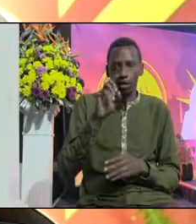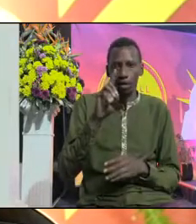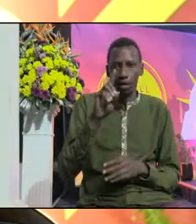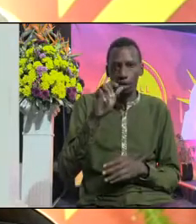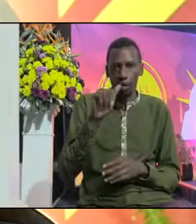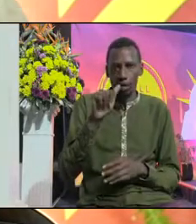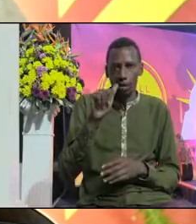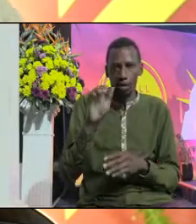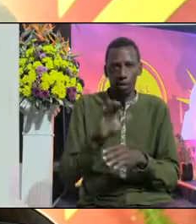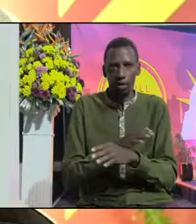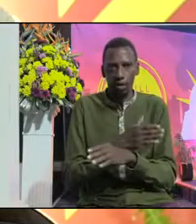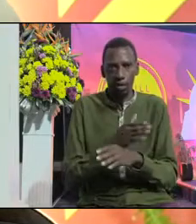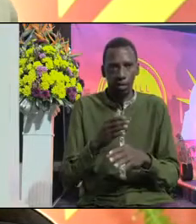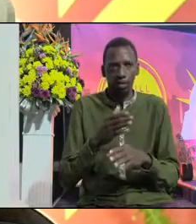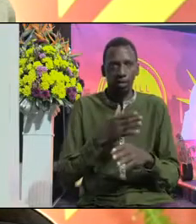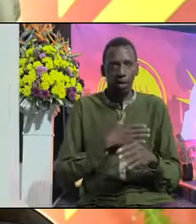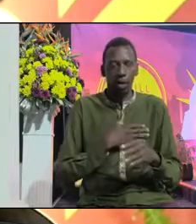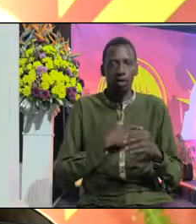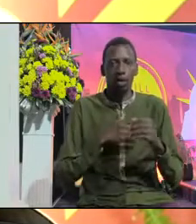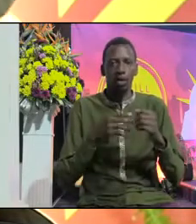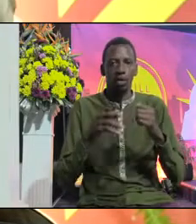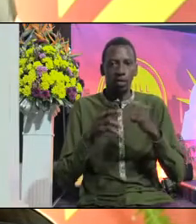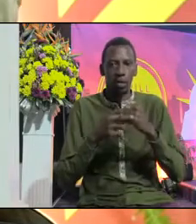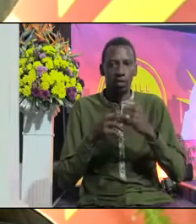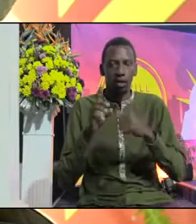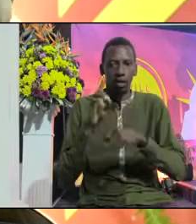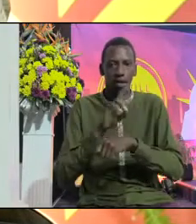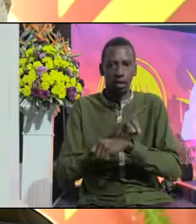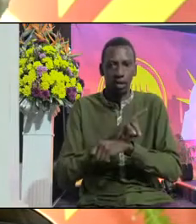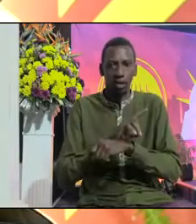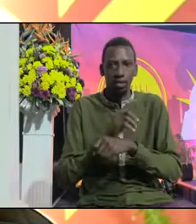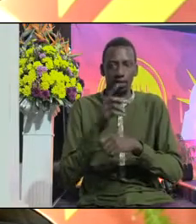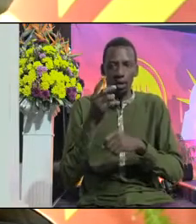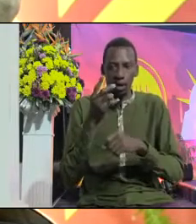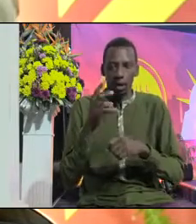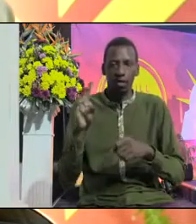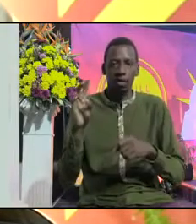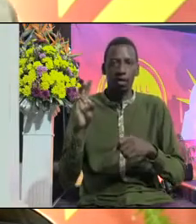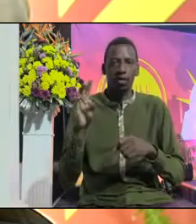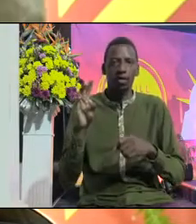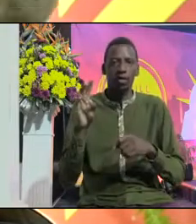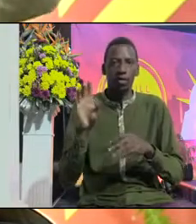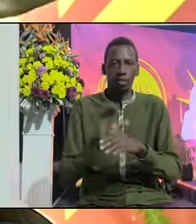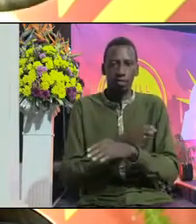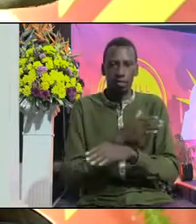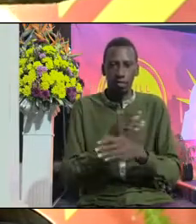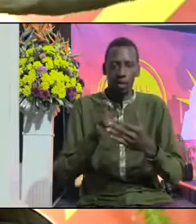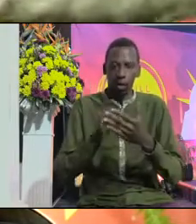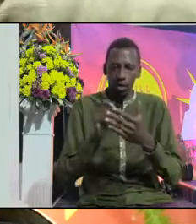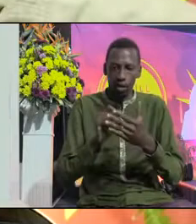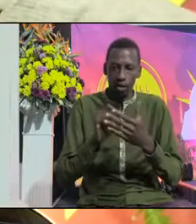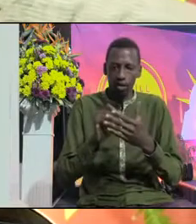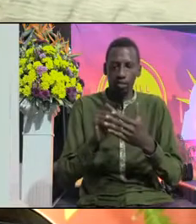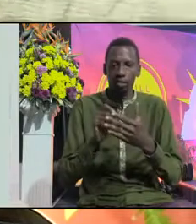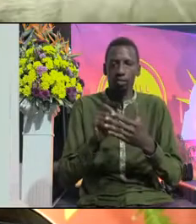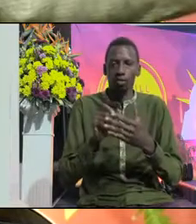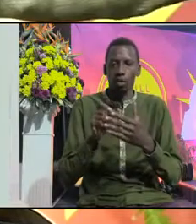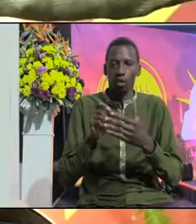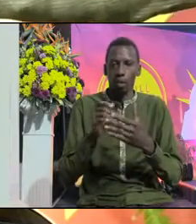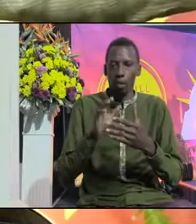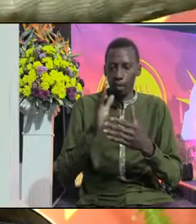are Seventh-day Adventist hymns written by Seventh-day Adventist authors. And those